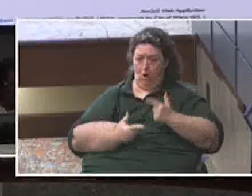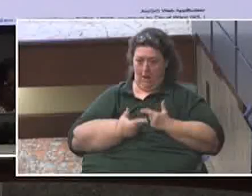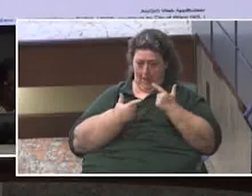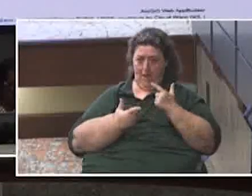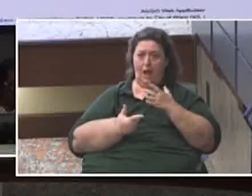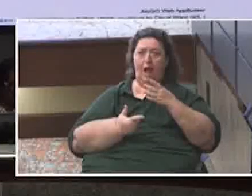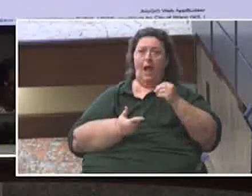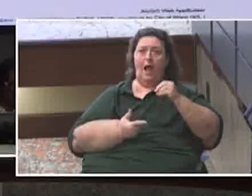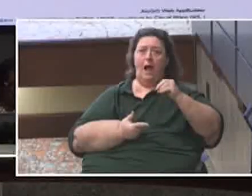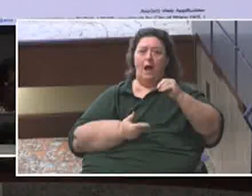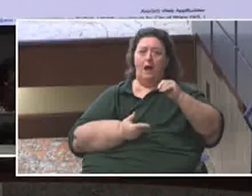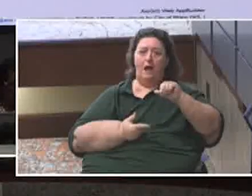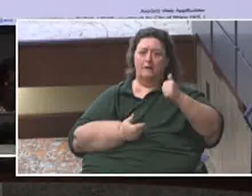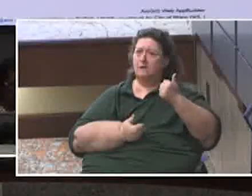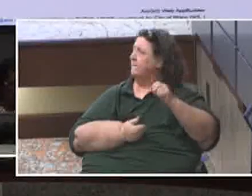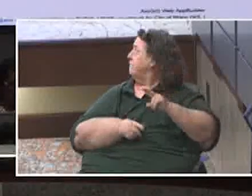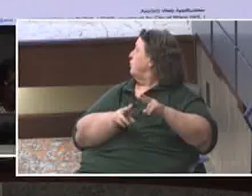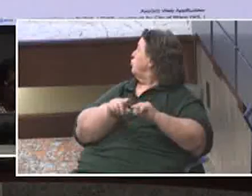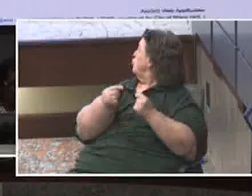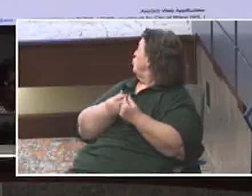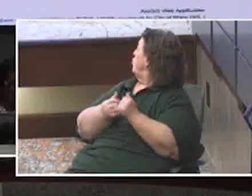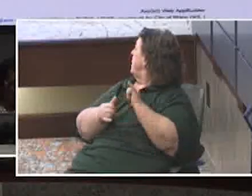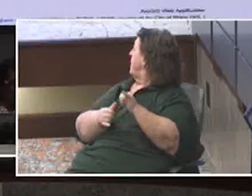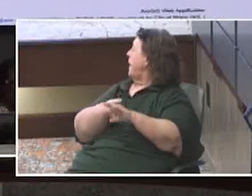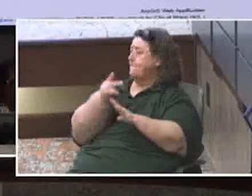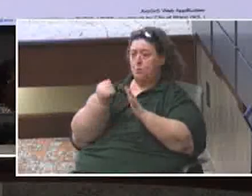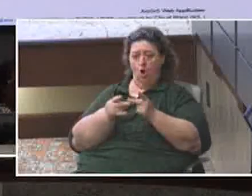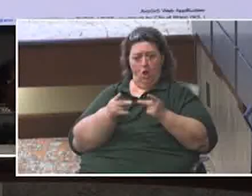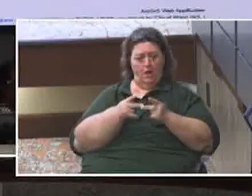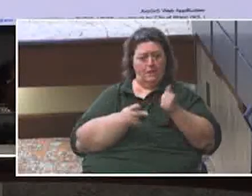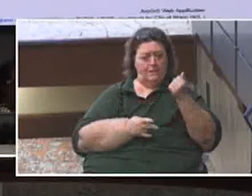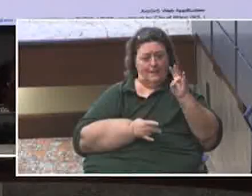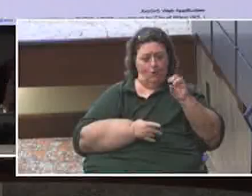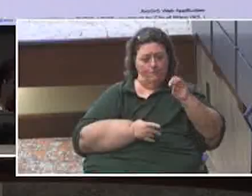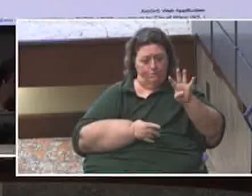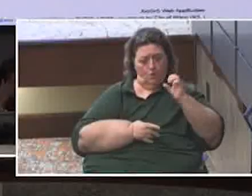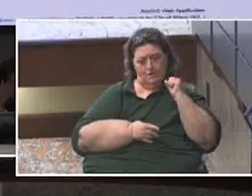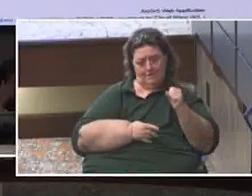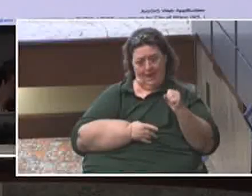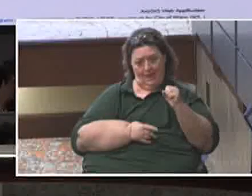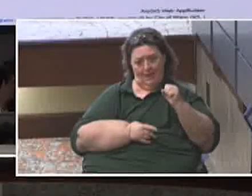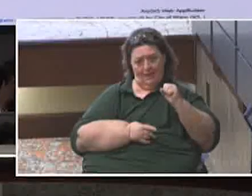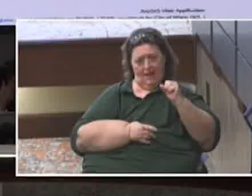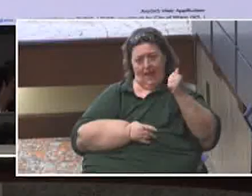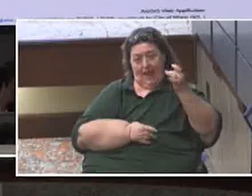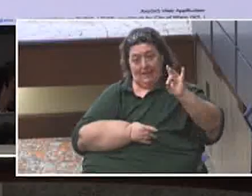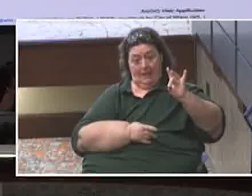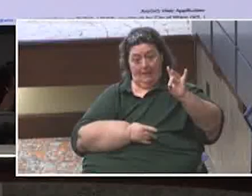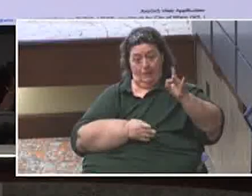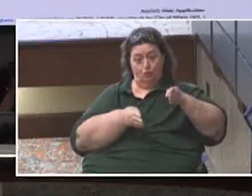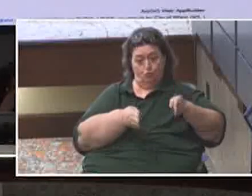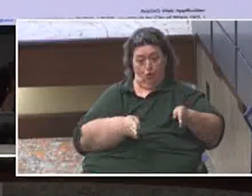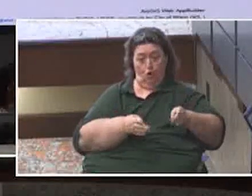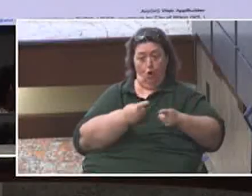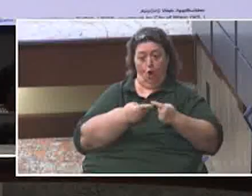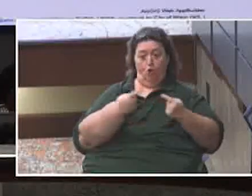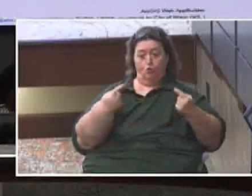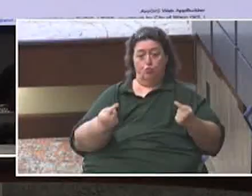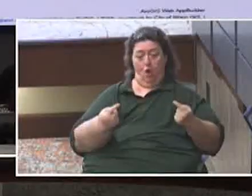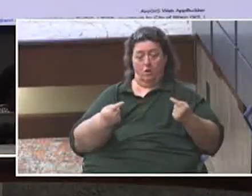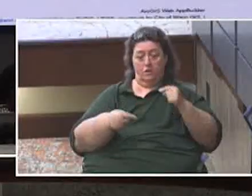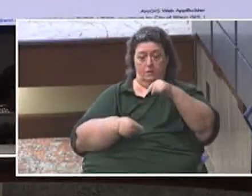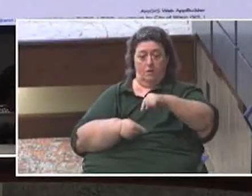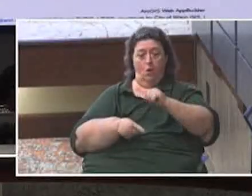the Vecino Bond Group. This project is located at 1704 South 18th, which is across from